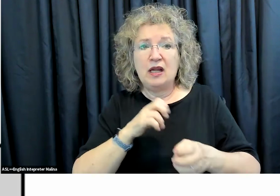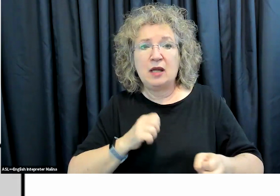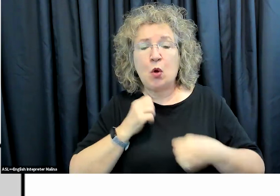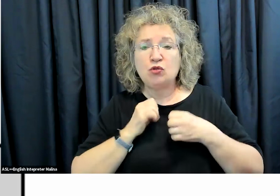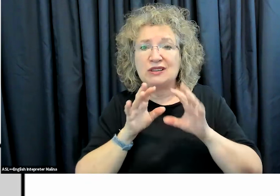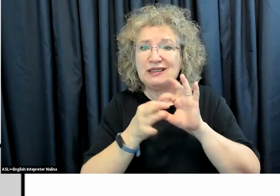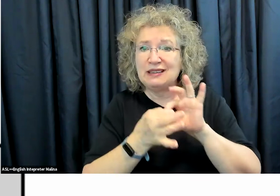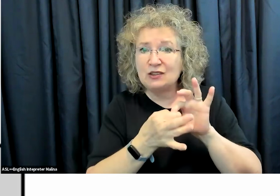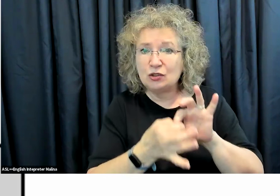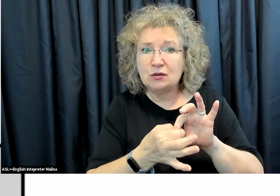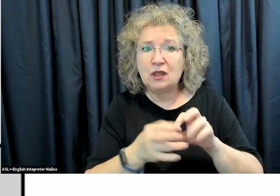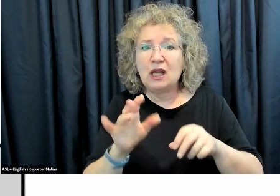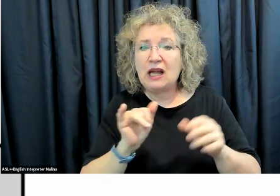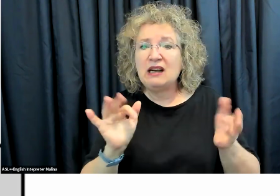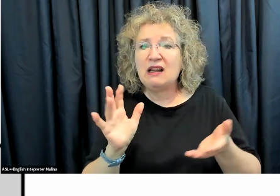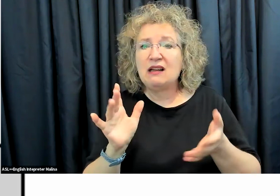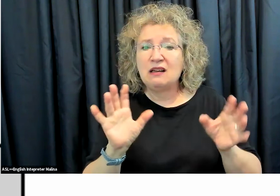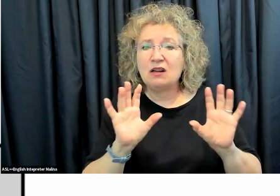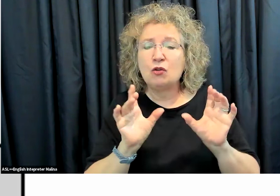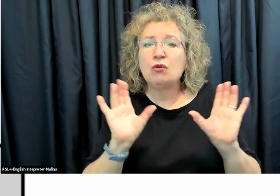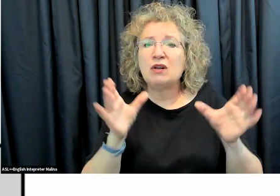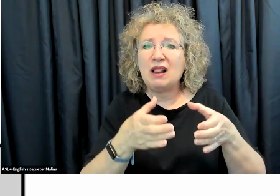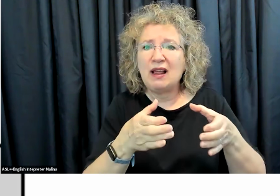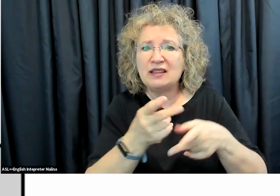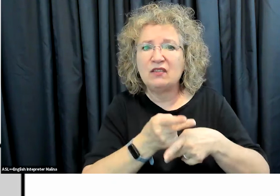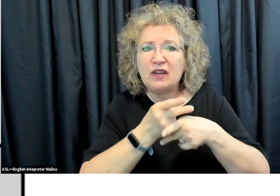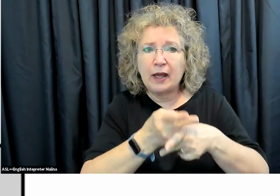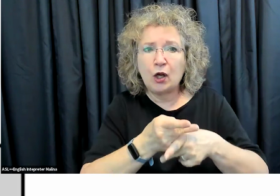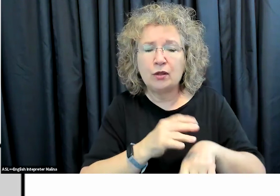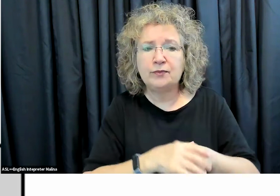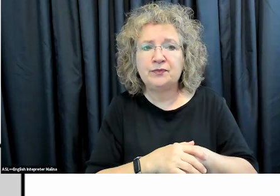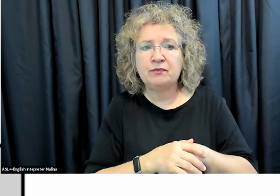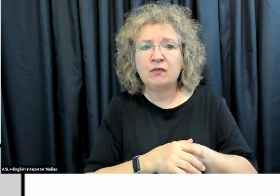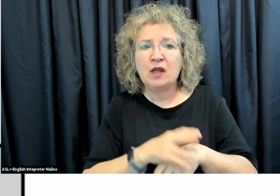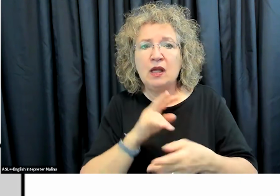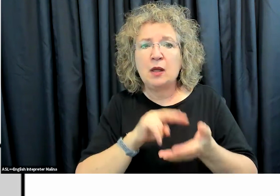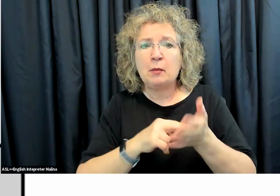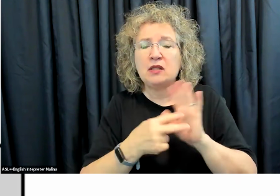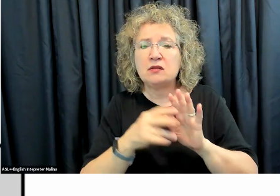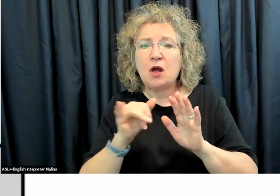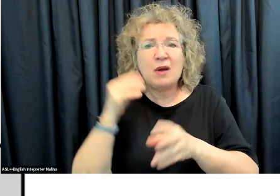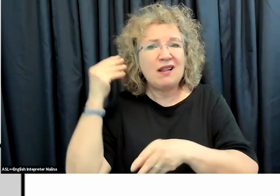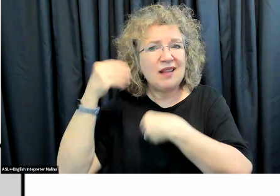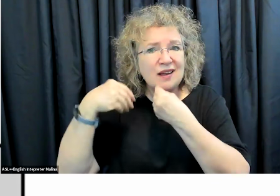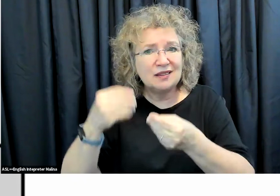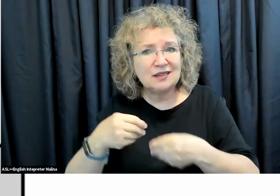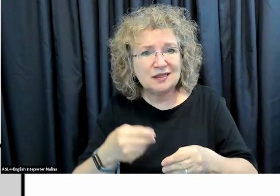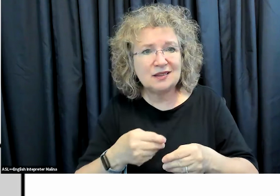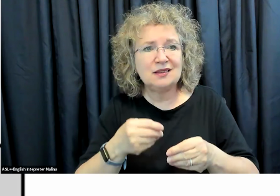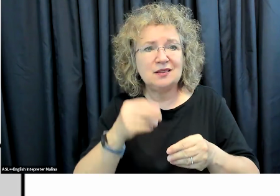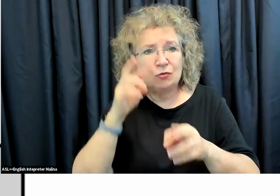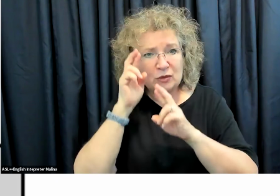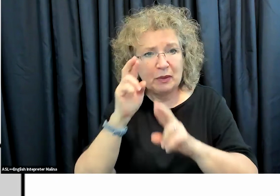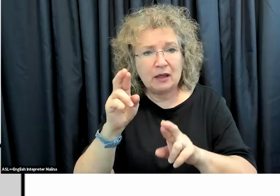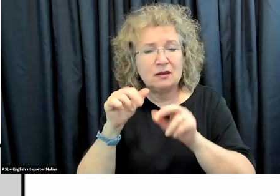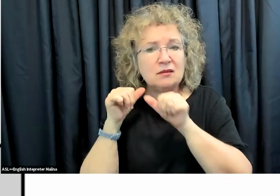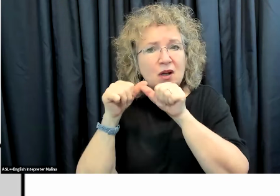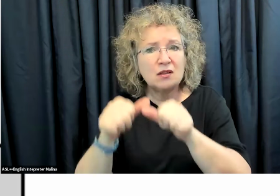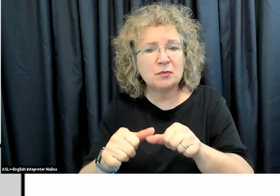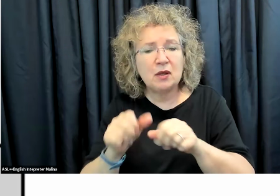also about legacy and continuity, passing wisdom, love, and care, not just applies to the